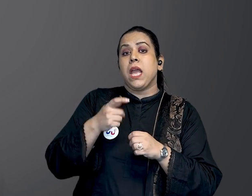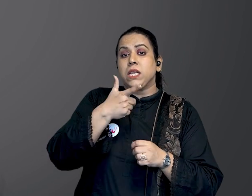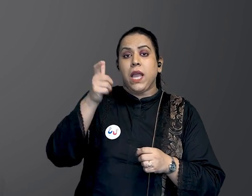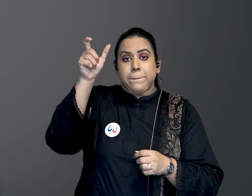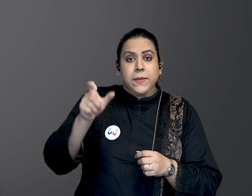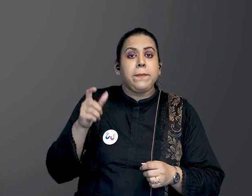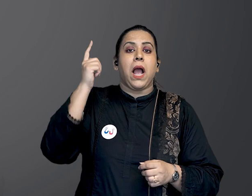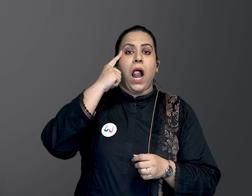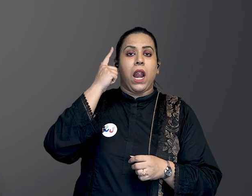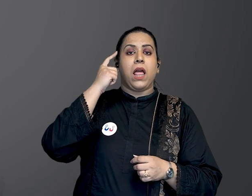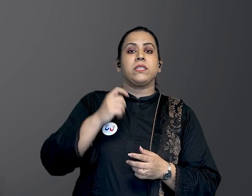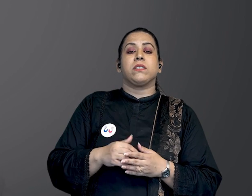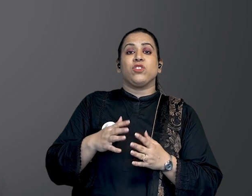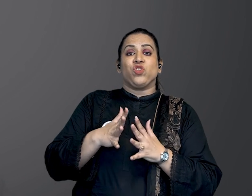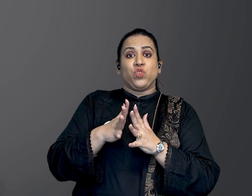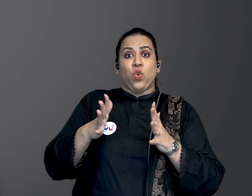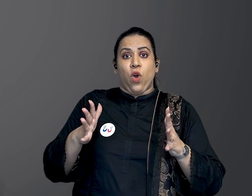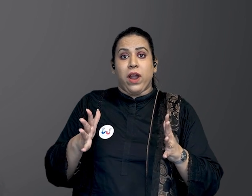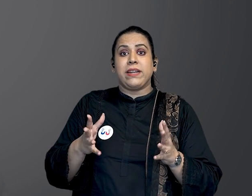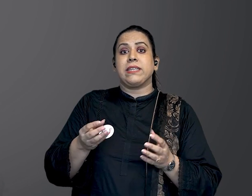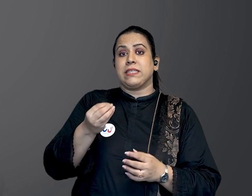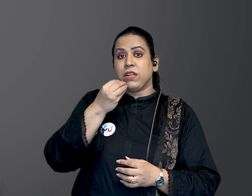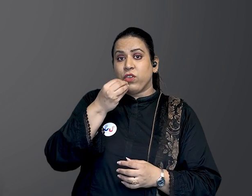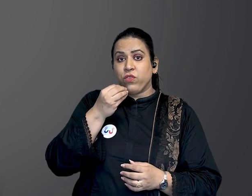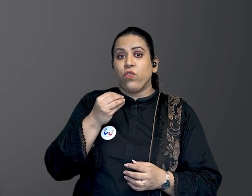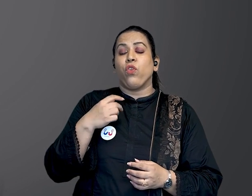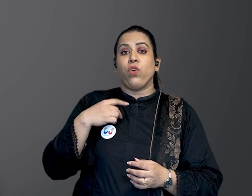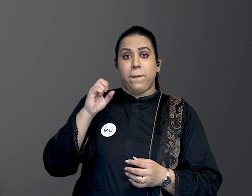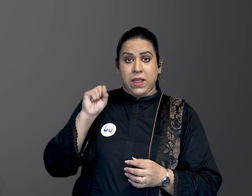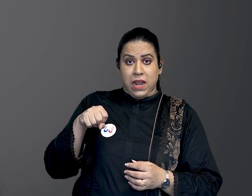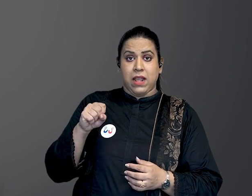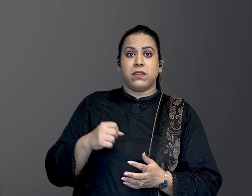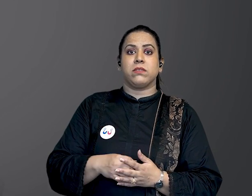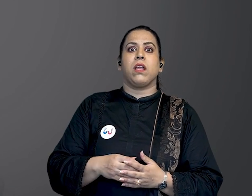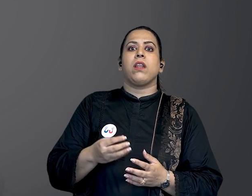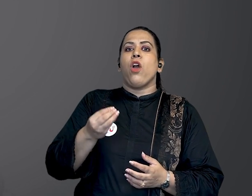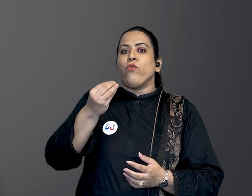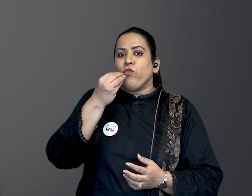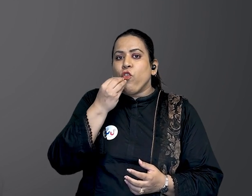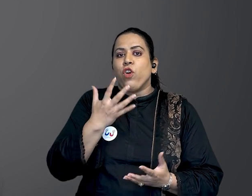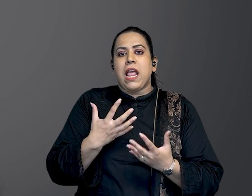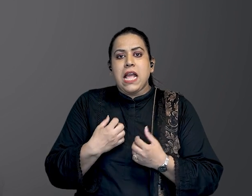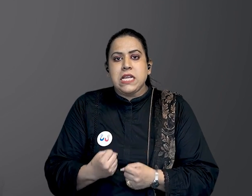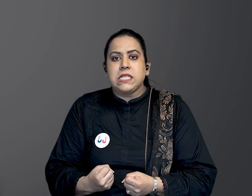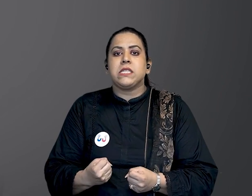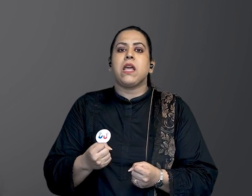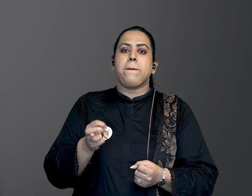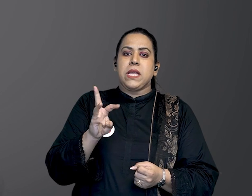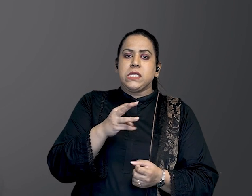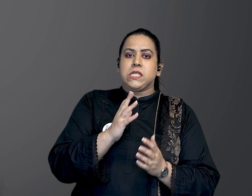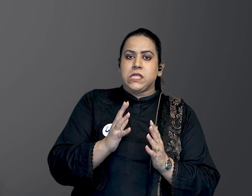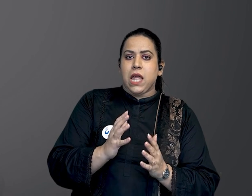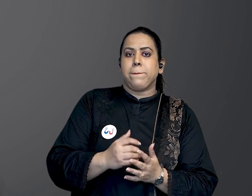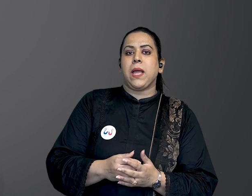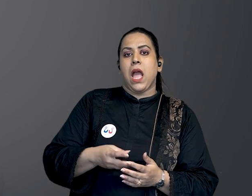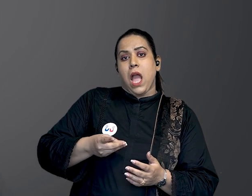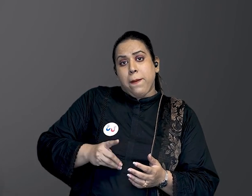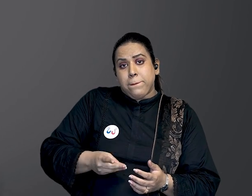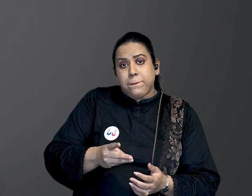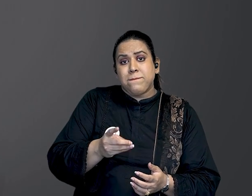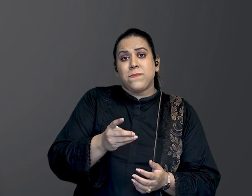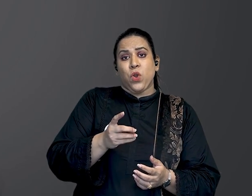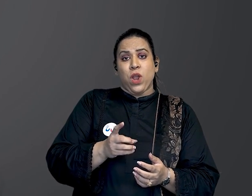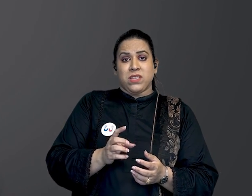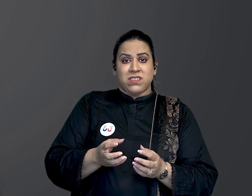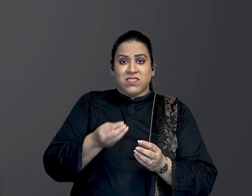diet. And honestly, to say that's not the best way to go about it, because at the end of the day, food is food, right? And whatever goes into your